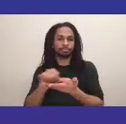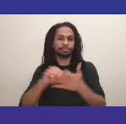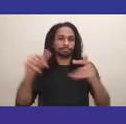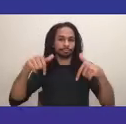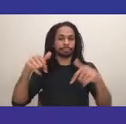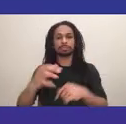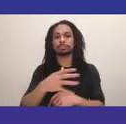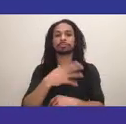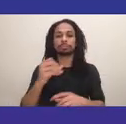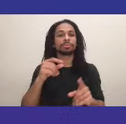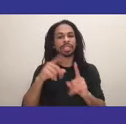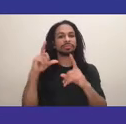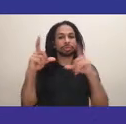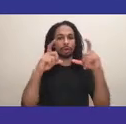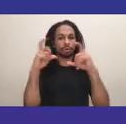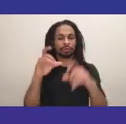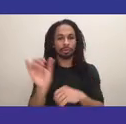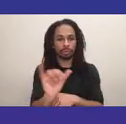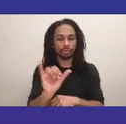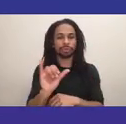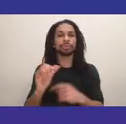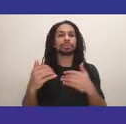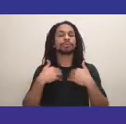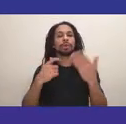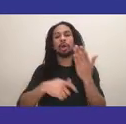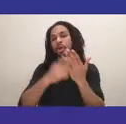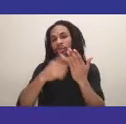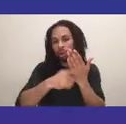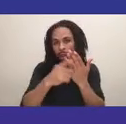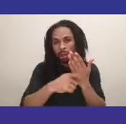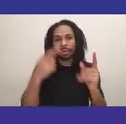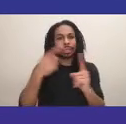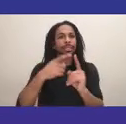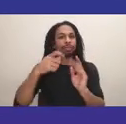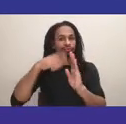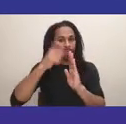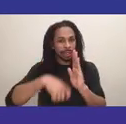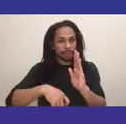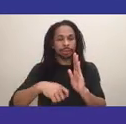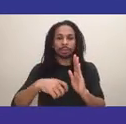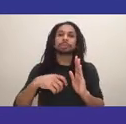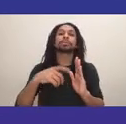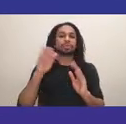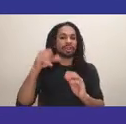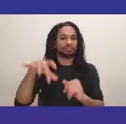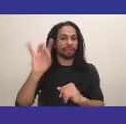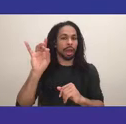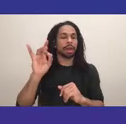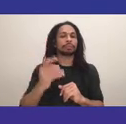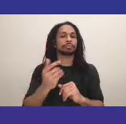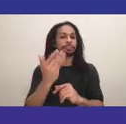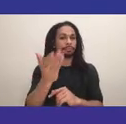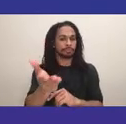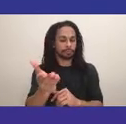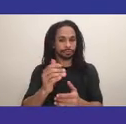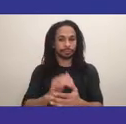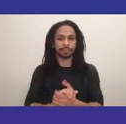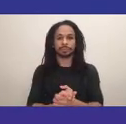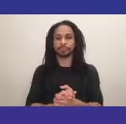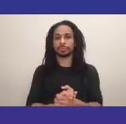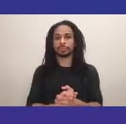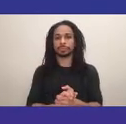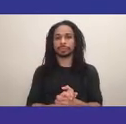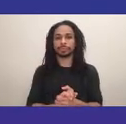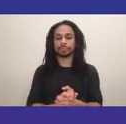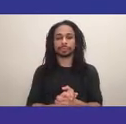has some of his articles that he's written can be found here. If you type in